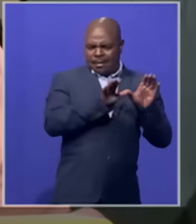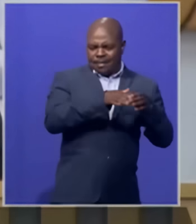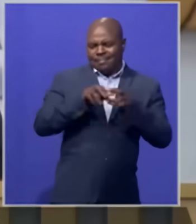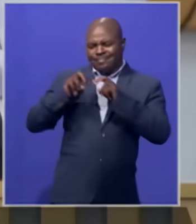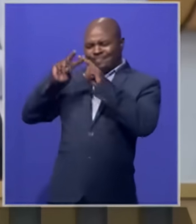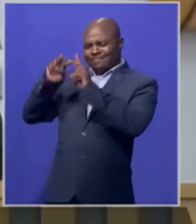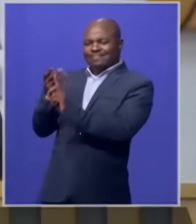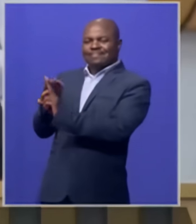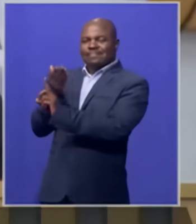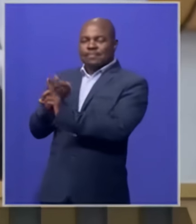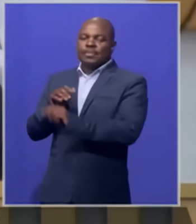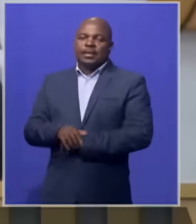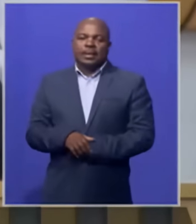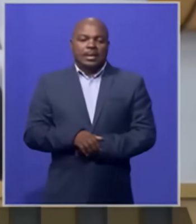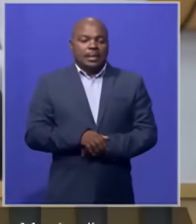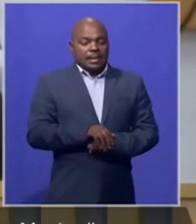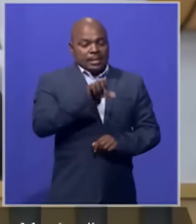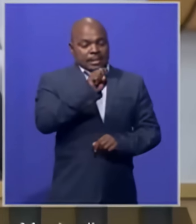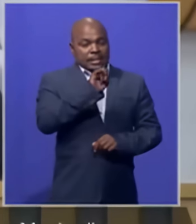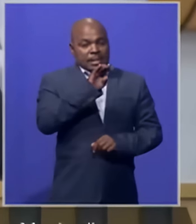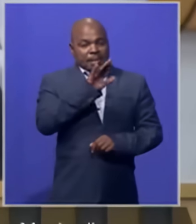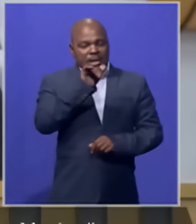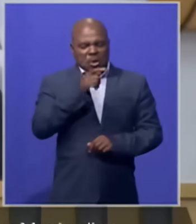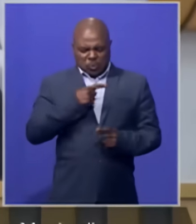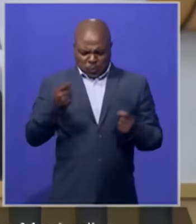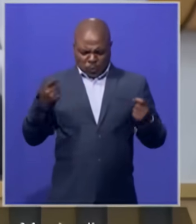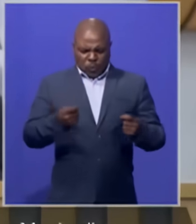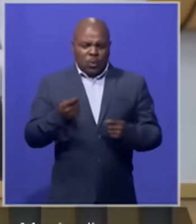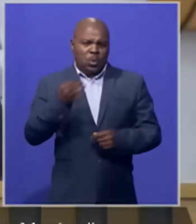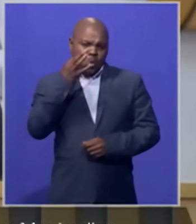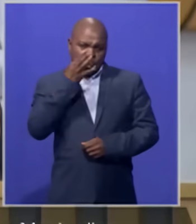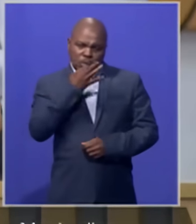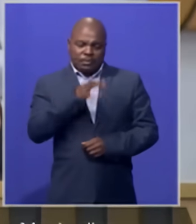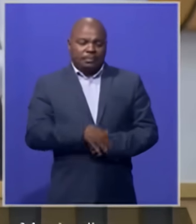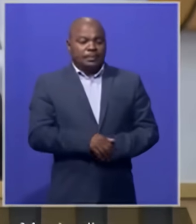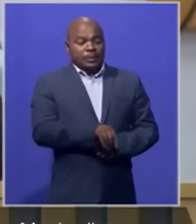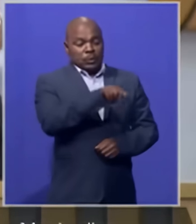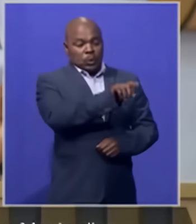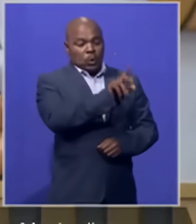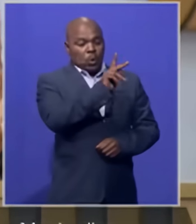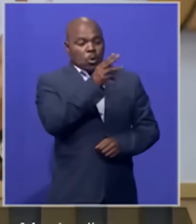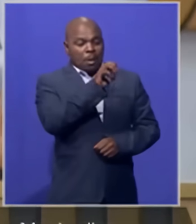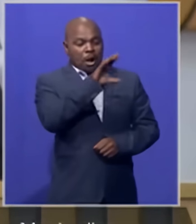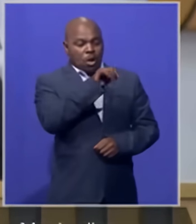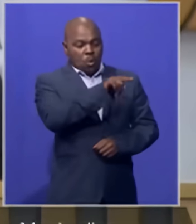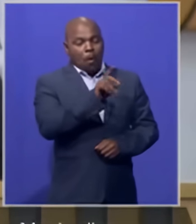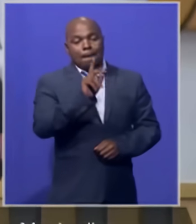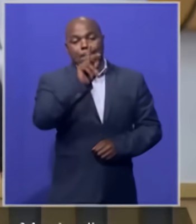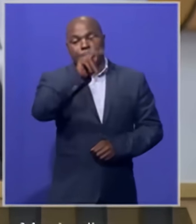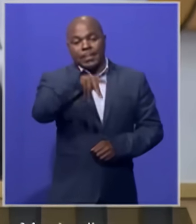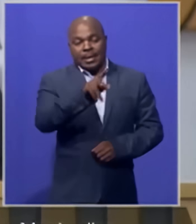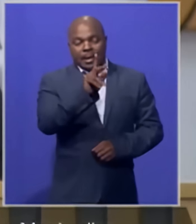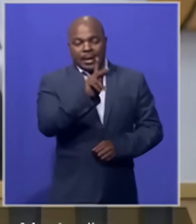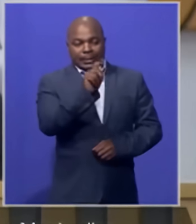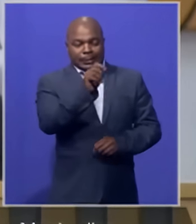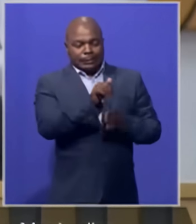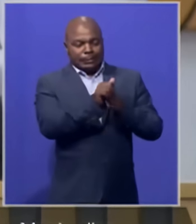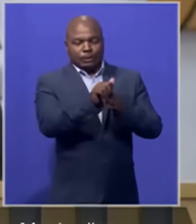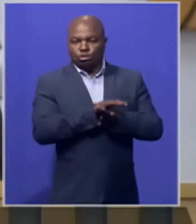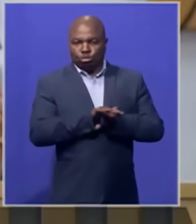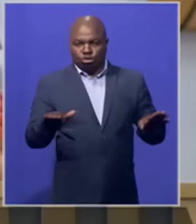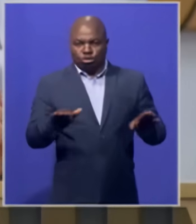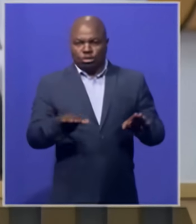monyakišiša. General Sibiya was adamant that actual General Khumalo shouldn't be heading the PKTT. It's a detective